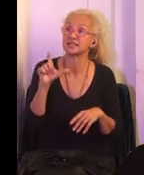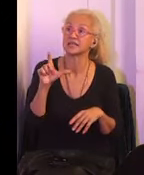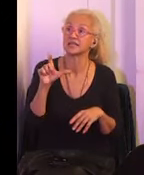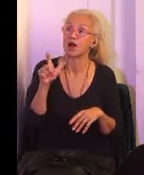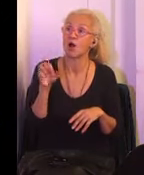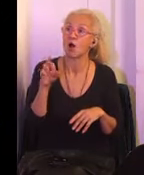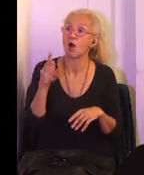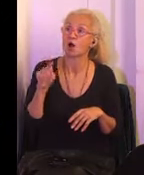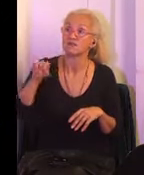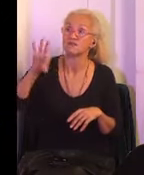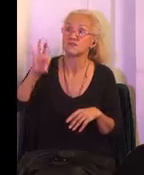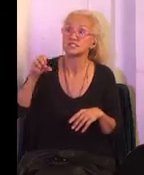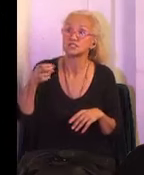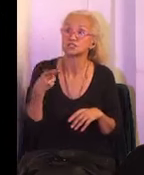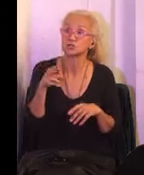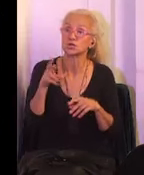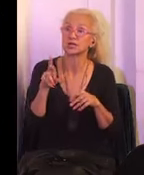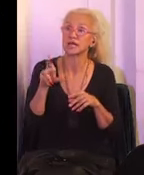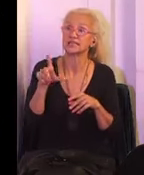on.